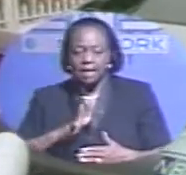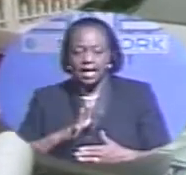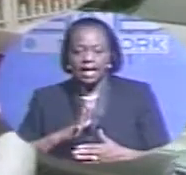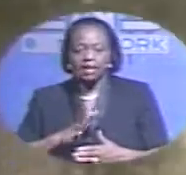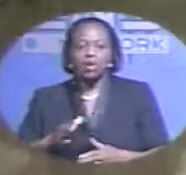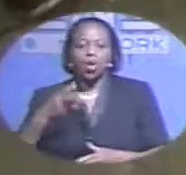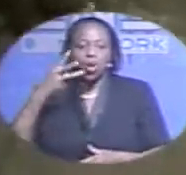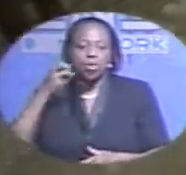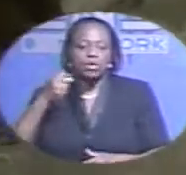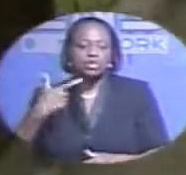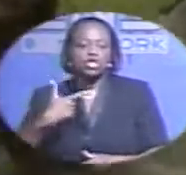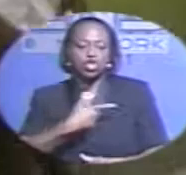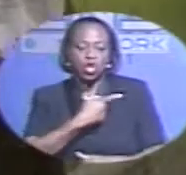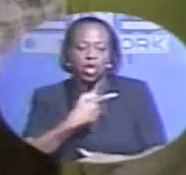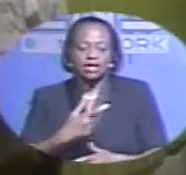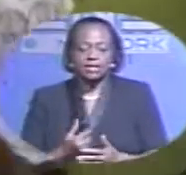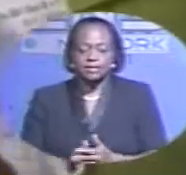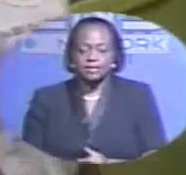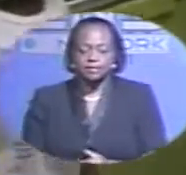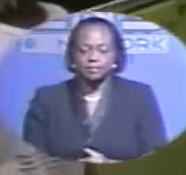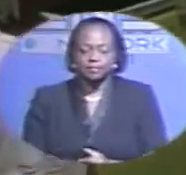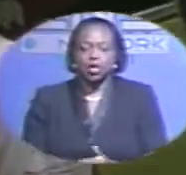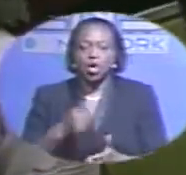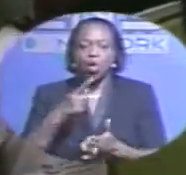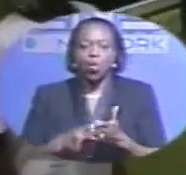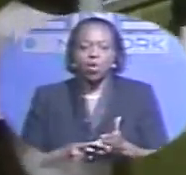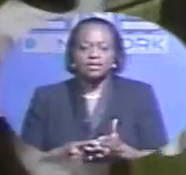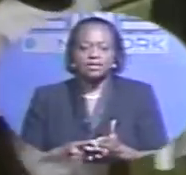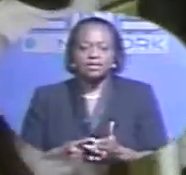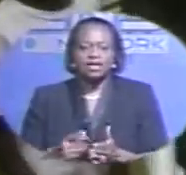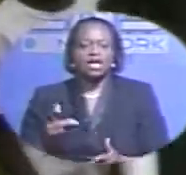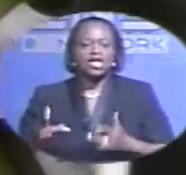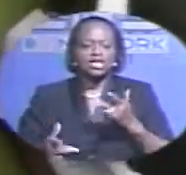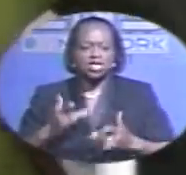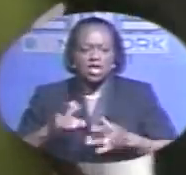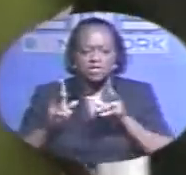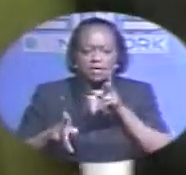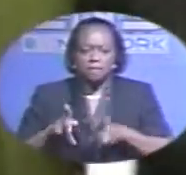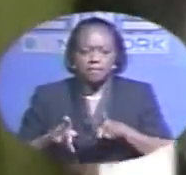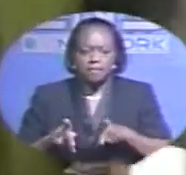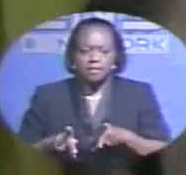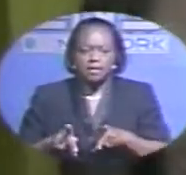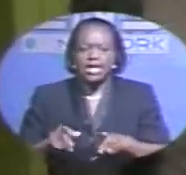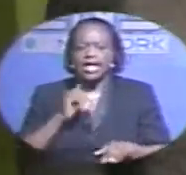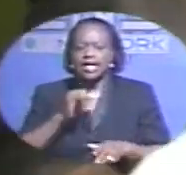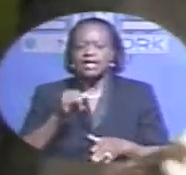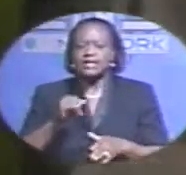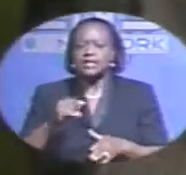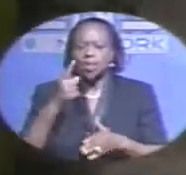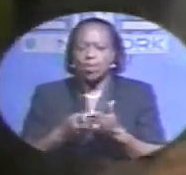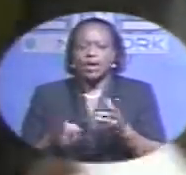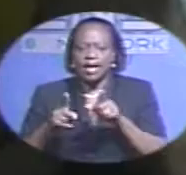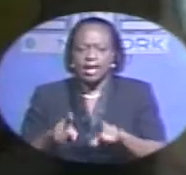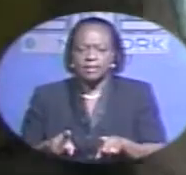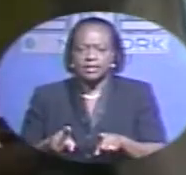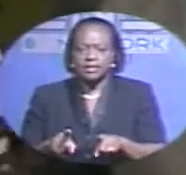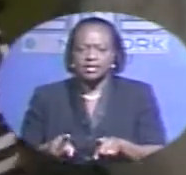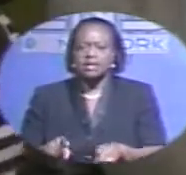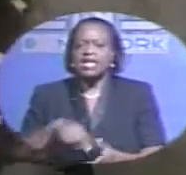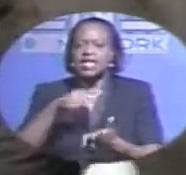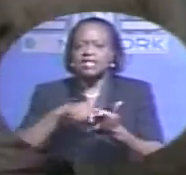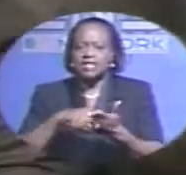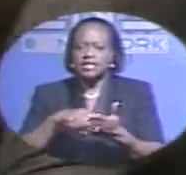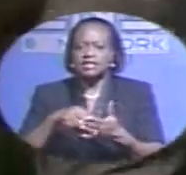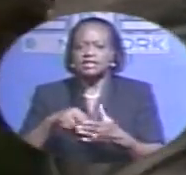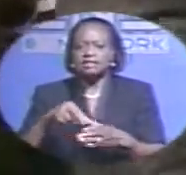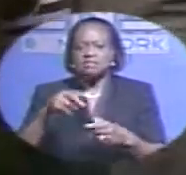subsequently hit. But what concerns residents in this area is the whole ordeal and how it went down. This neighborhood is filled with children.